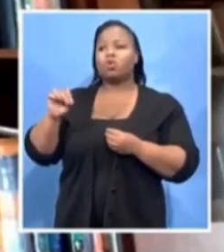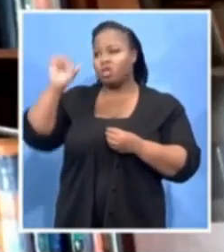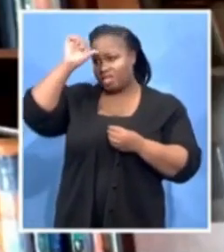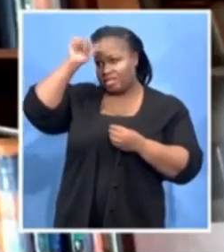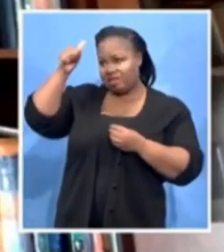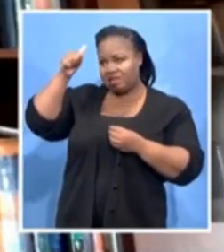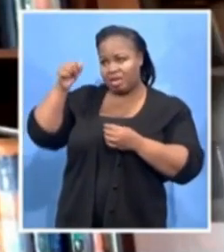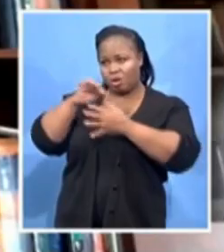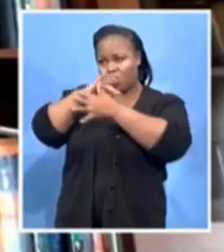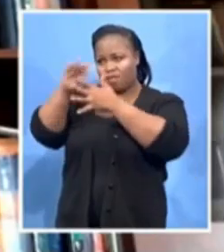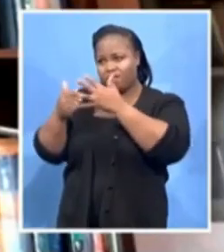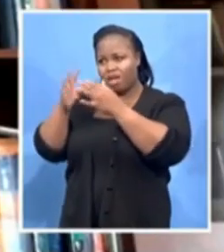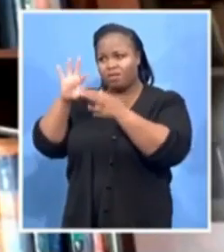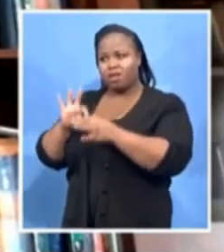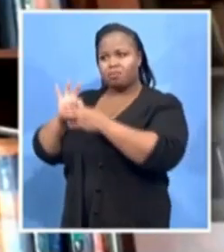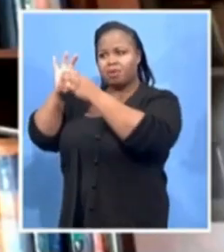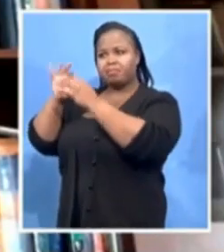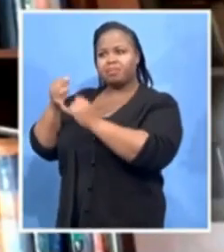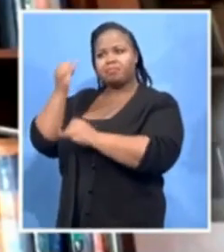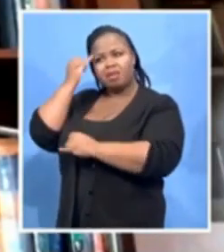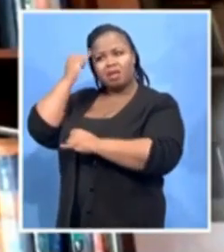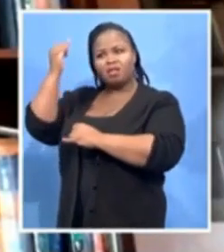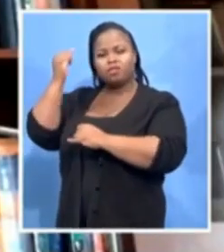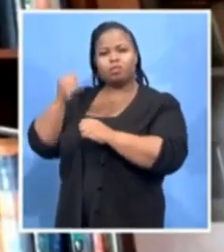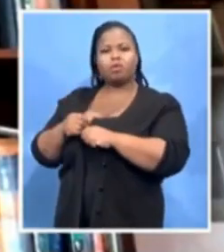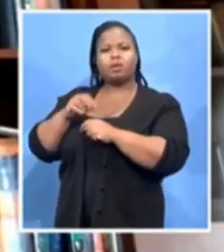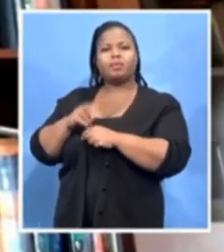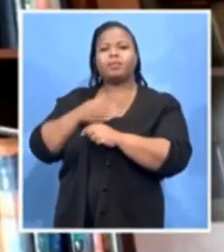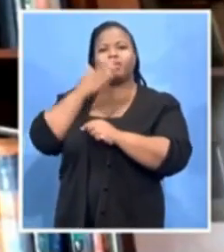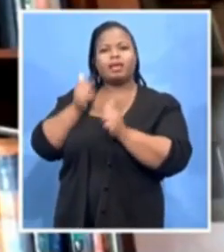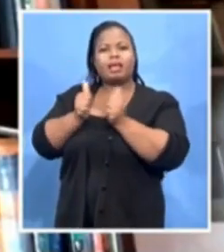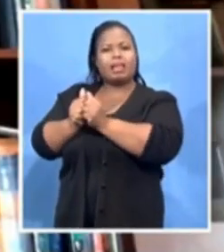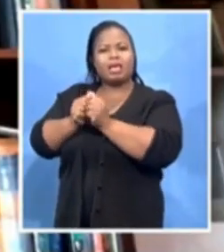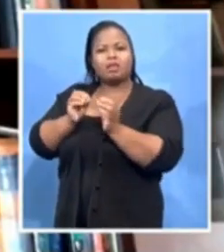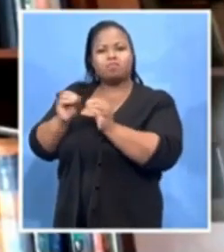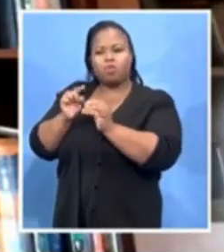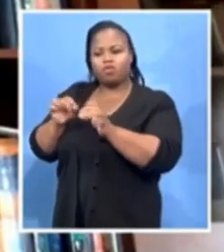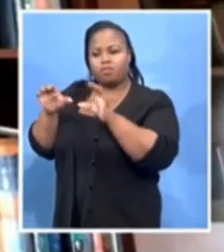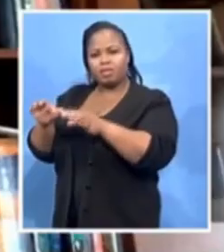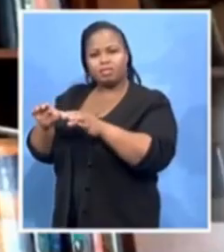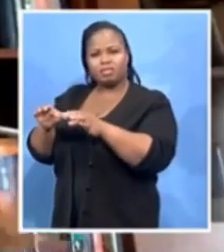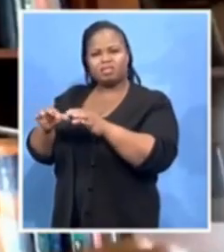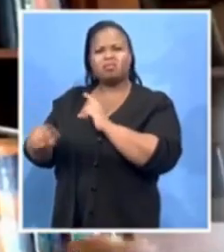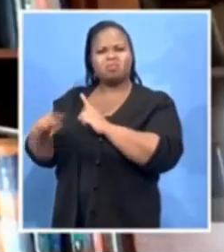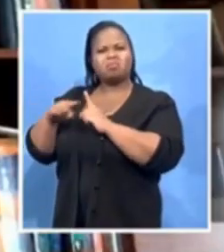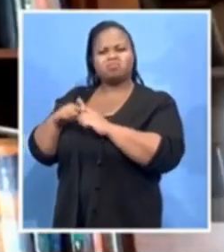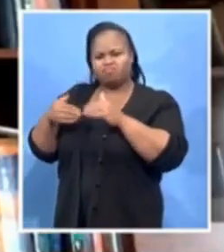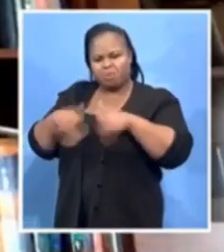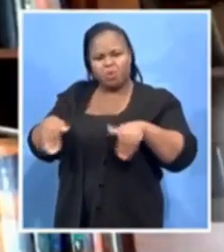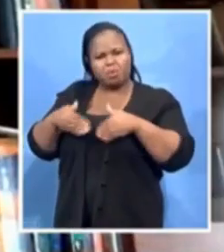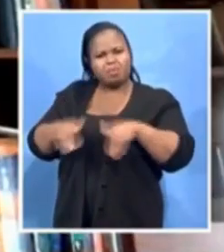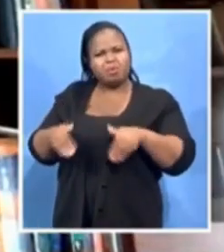the non-aligned movement, the movement that is non-aligned and positively neutral. We are neither going to look east nor